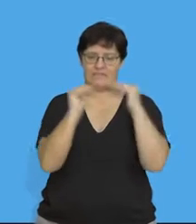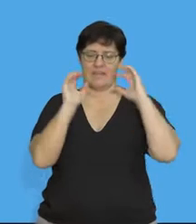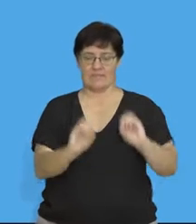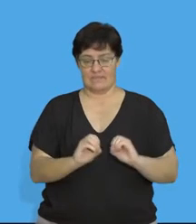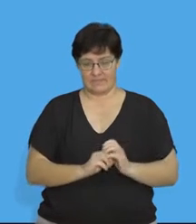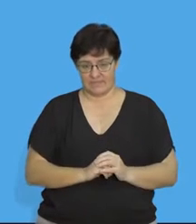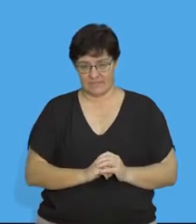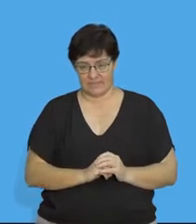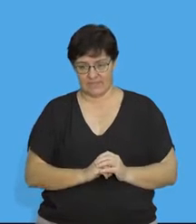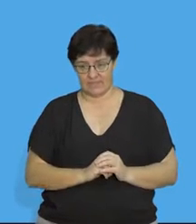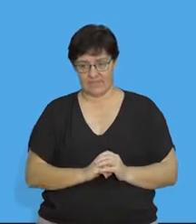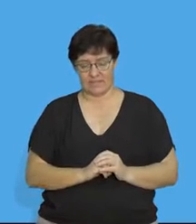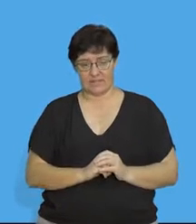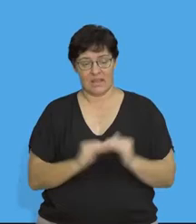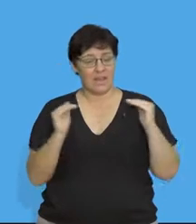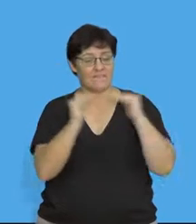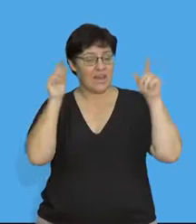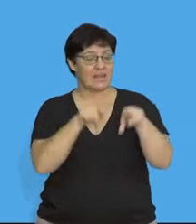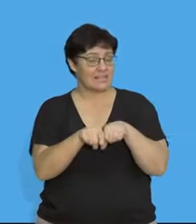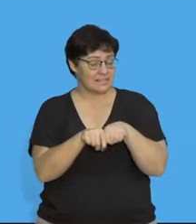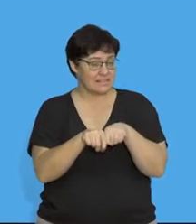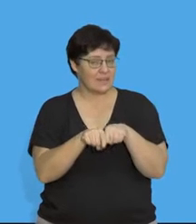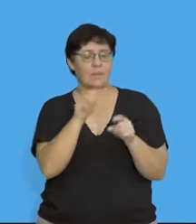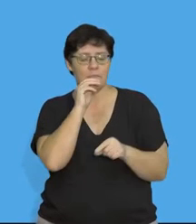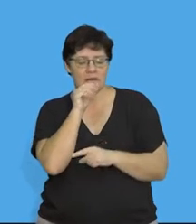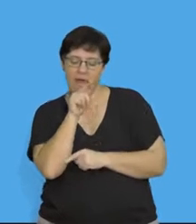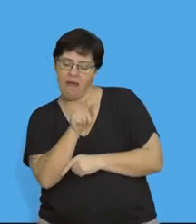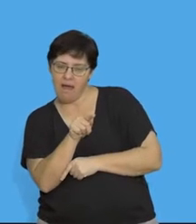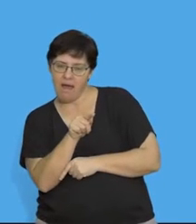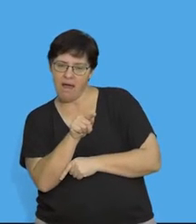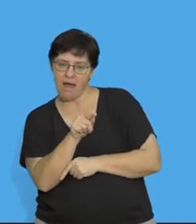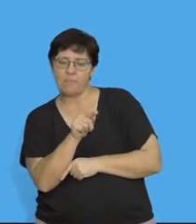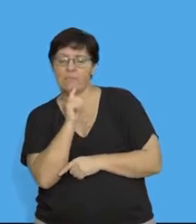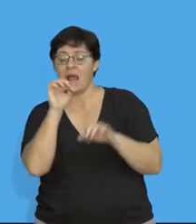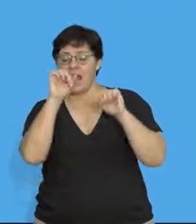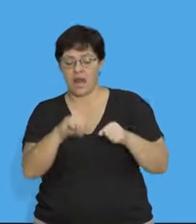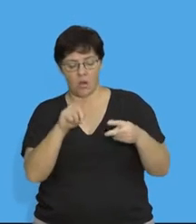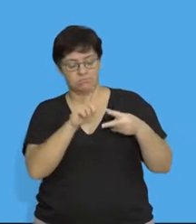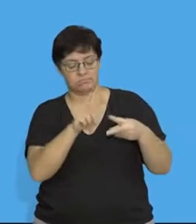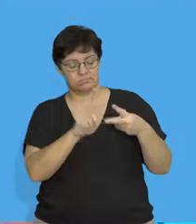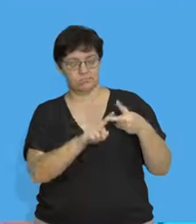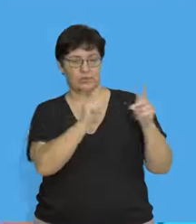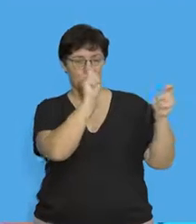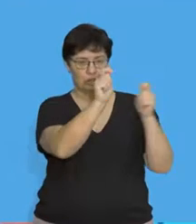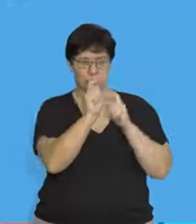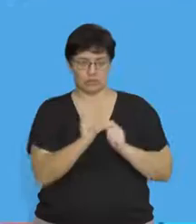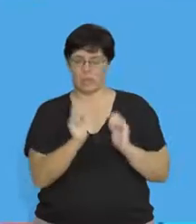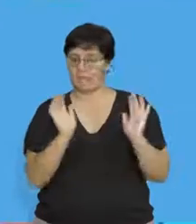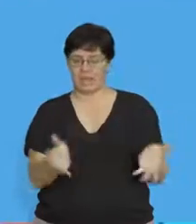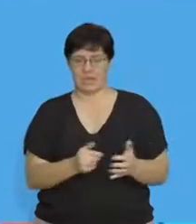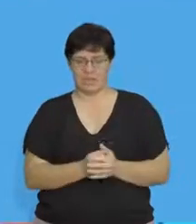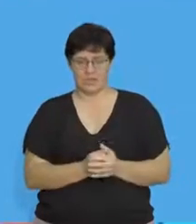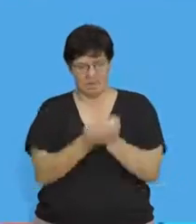you see, a fair test is an experiment in which you only allow two things to change. Because if we